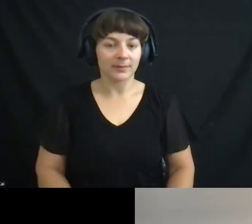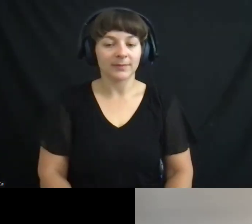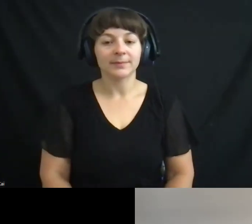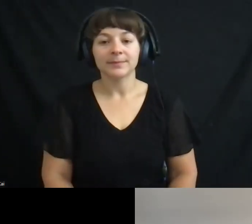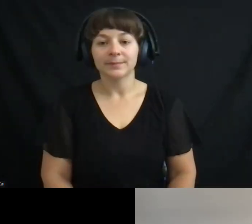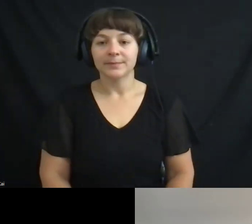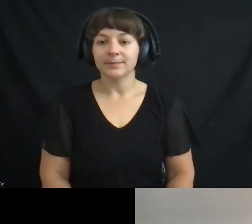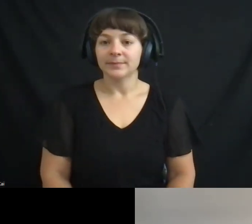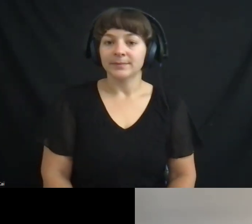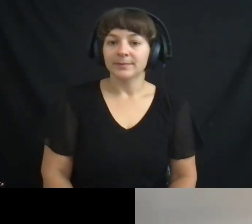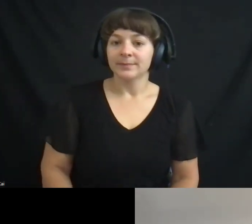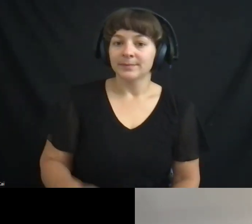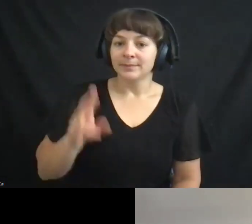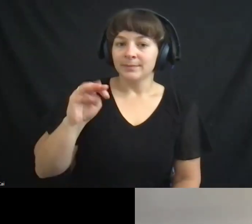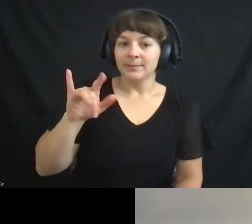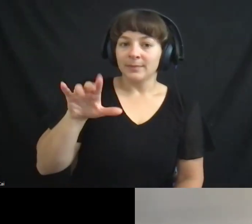Thank you, Adina.